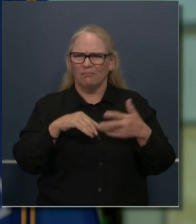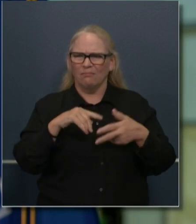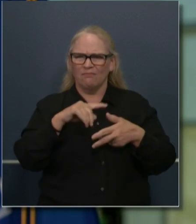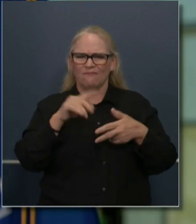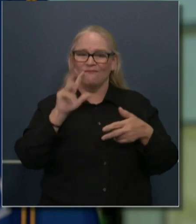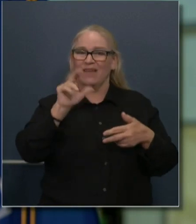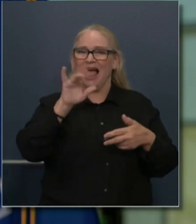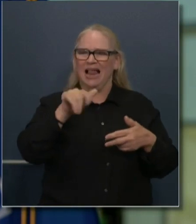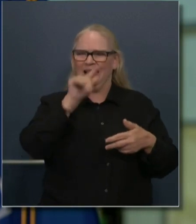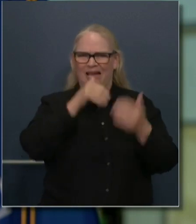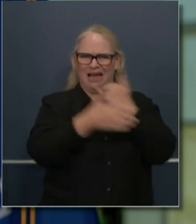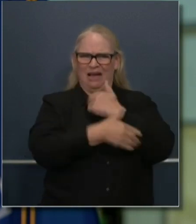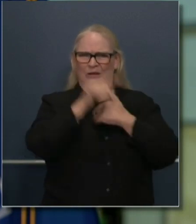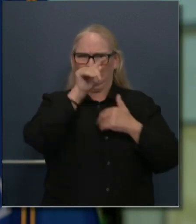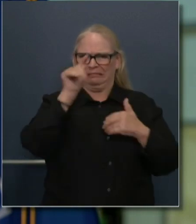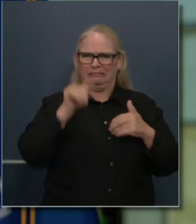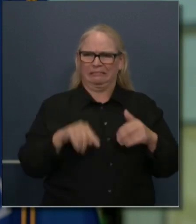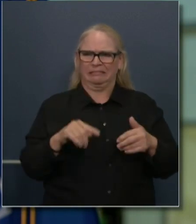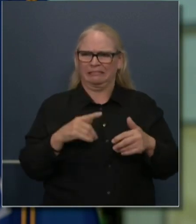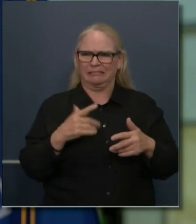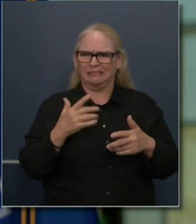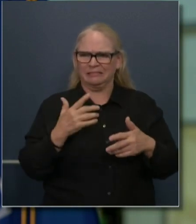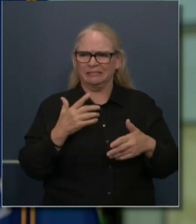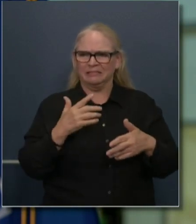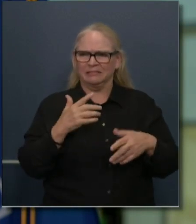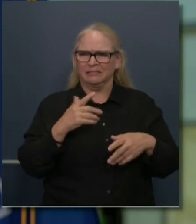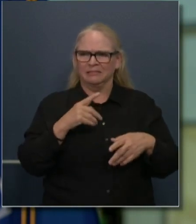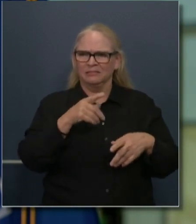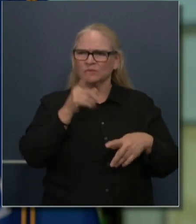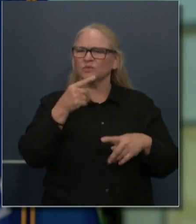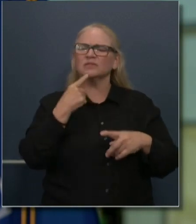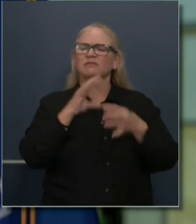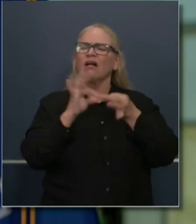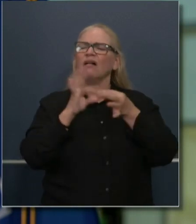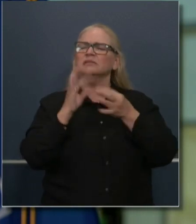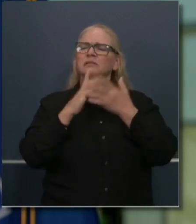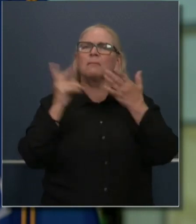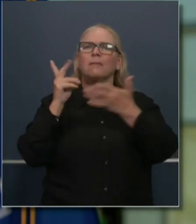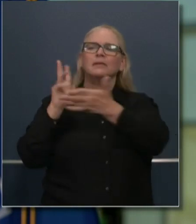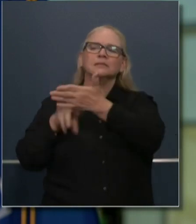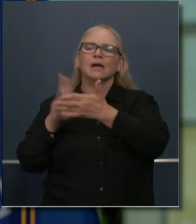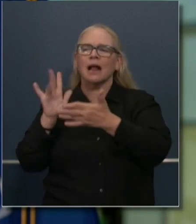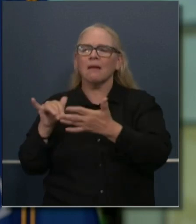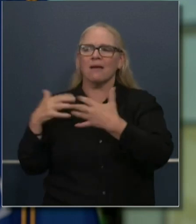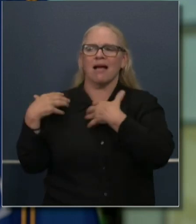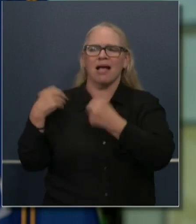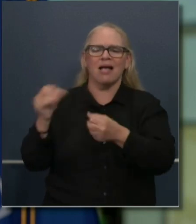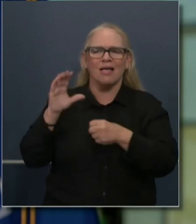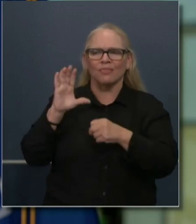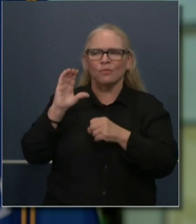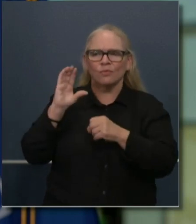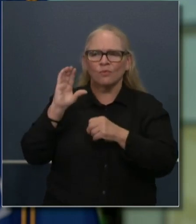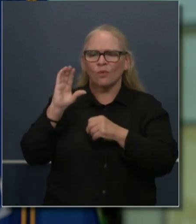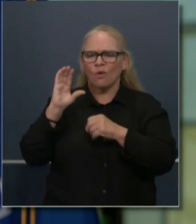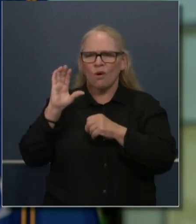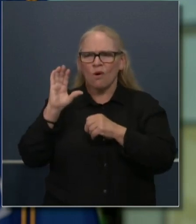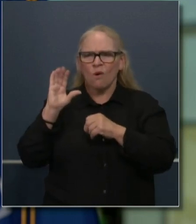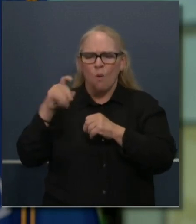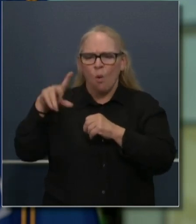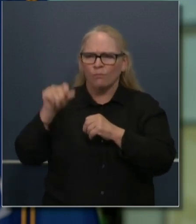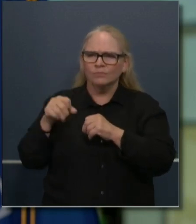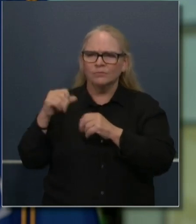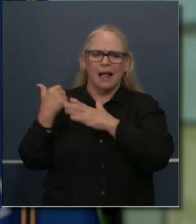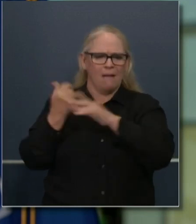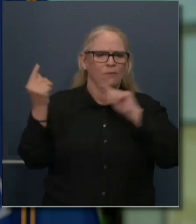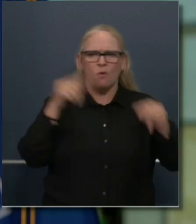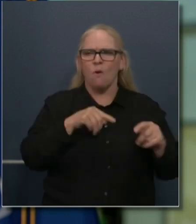health corps? You've been saying there are 35,000 health corps members ready to be deployed to assist with this crisis. But